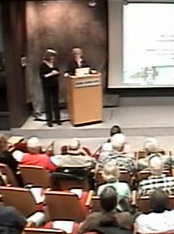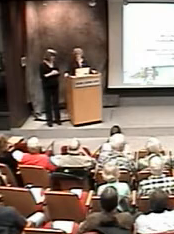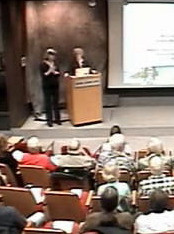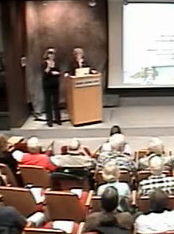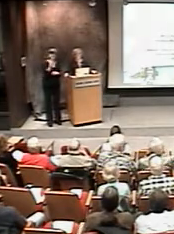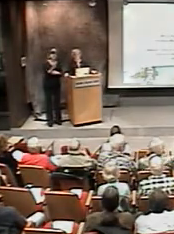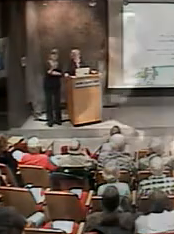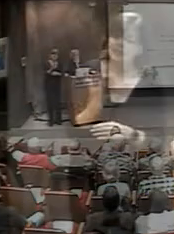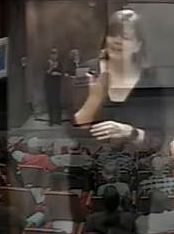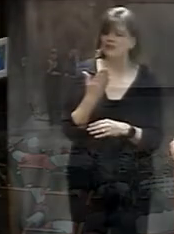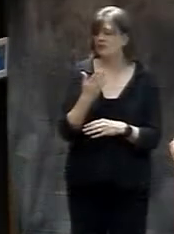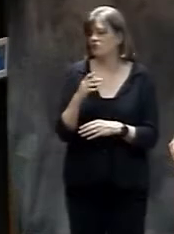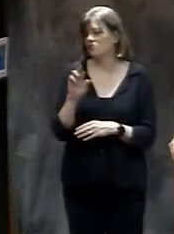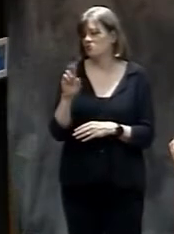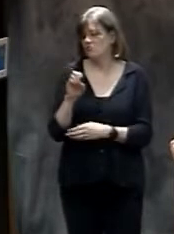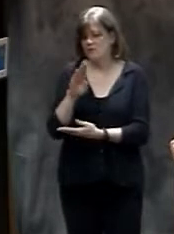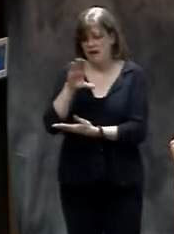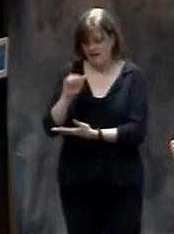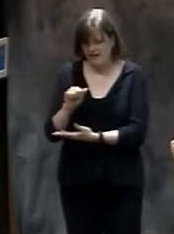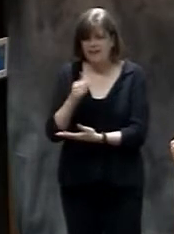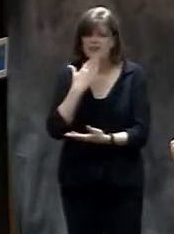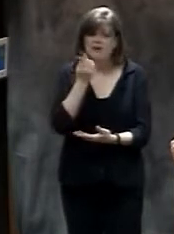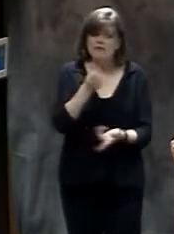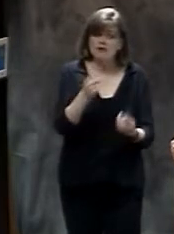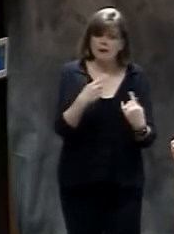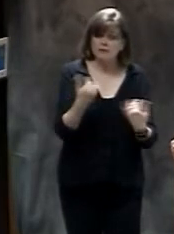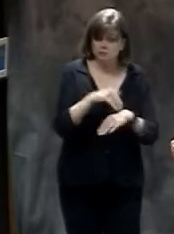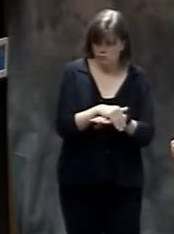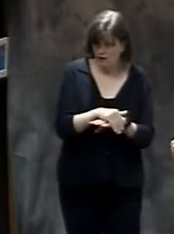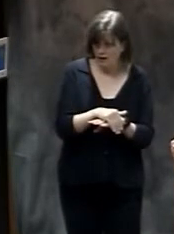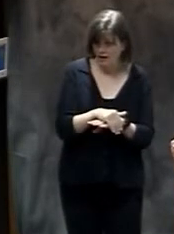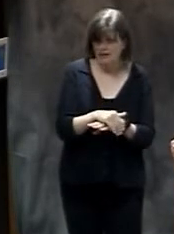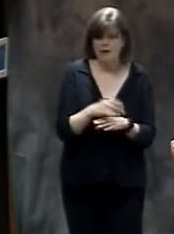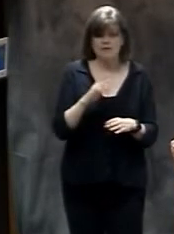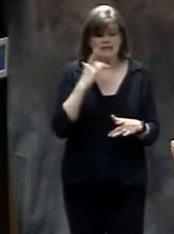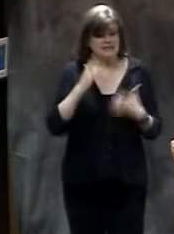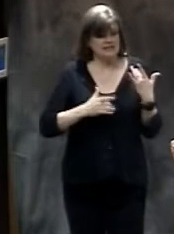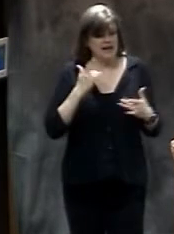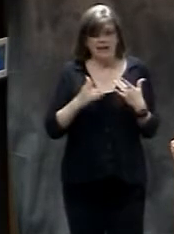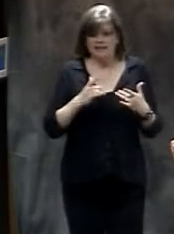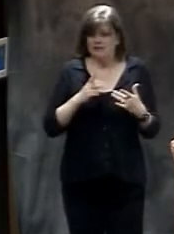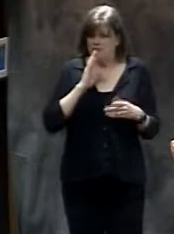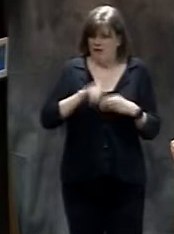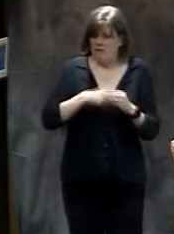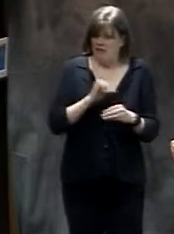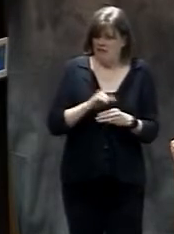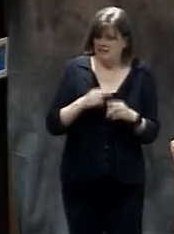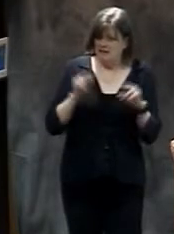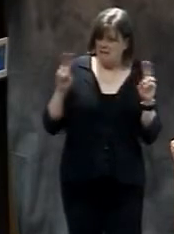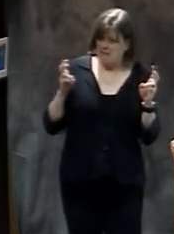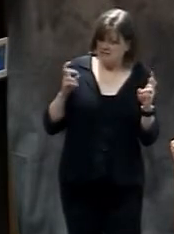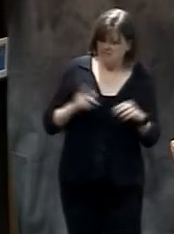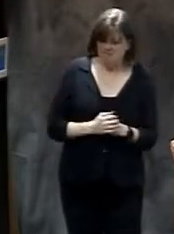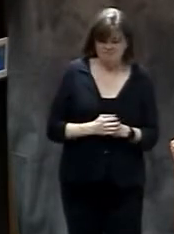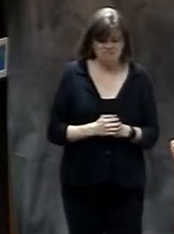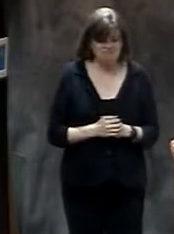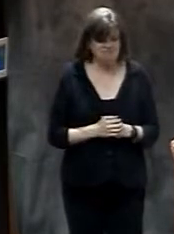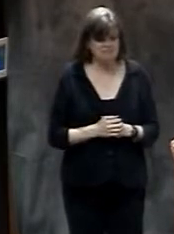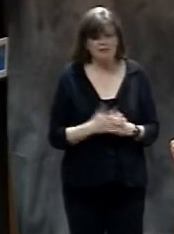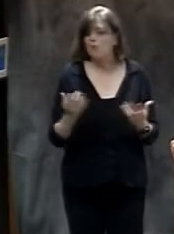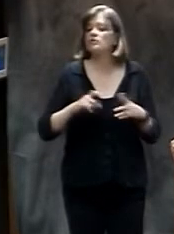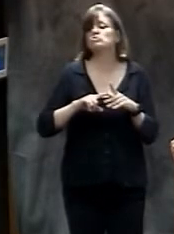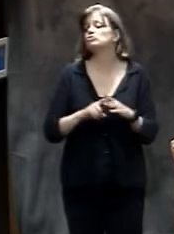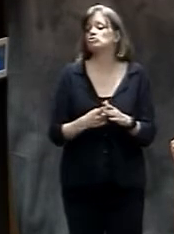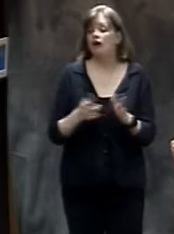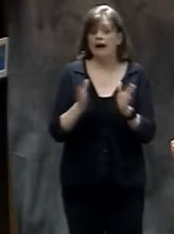Thank you, Rebecca, and thank you all so much for coming tonight. I'm really excited to introduce this topic to you. So I want to start out by asking you